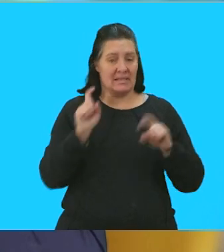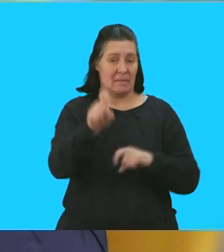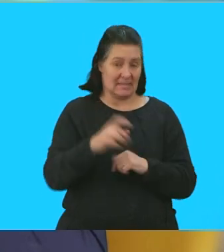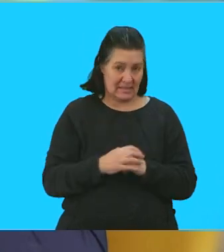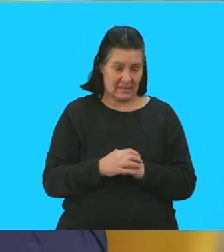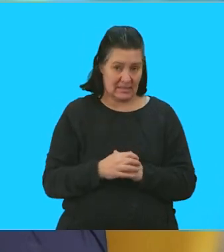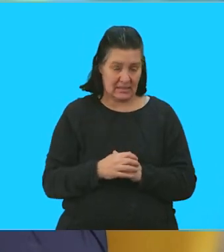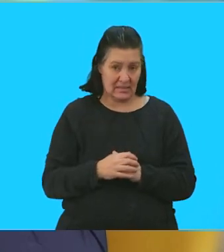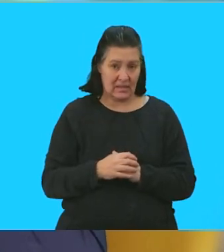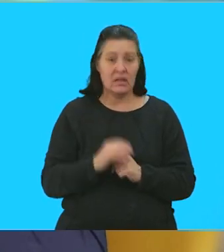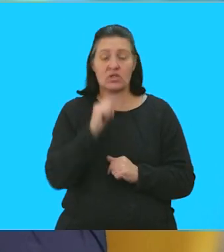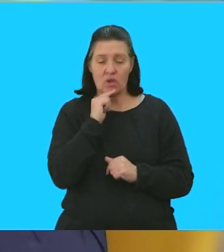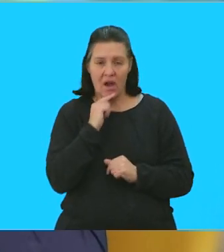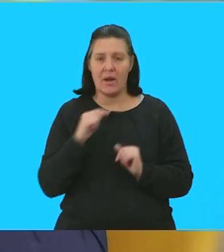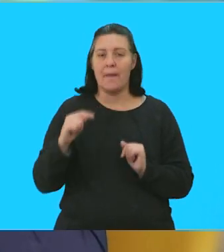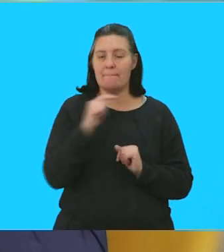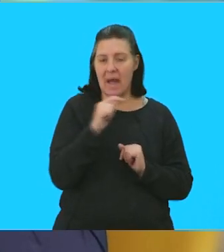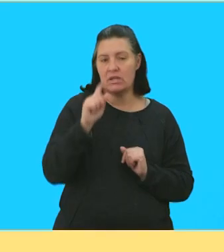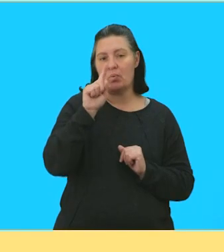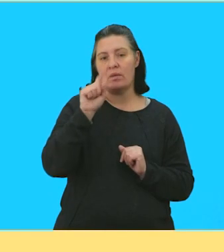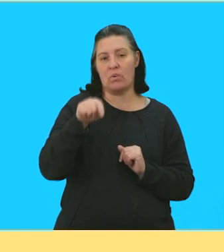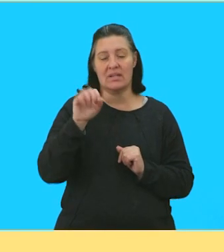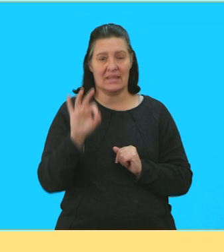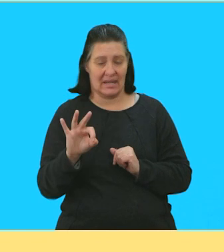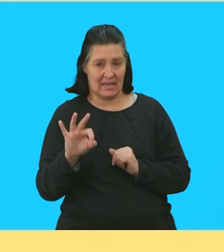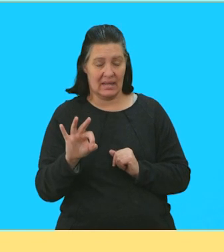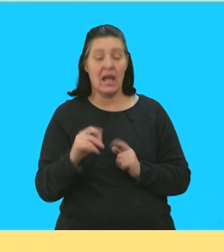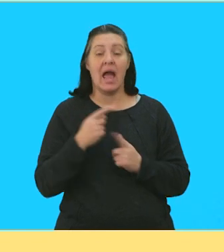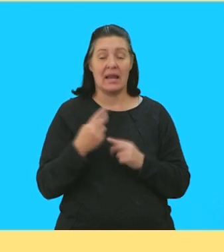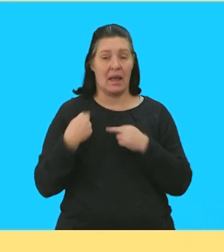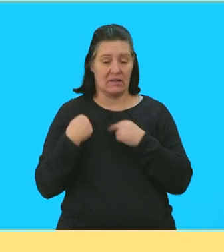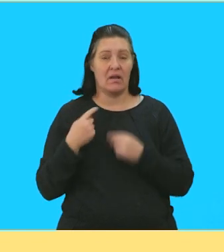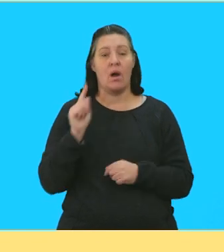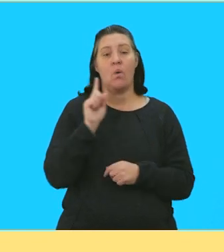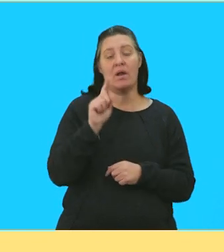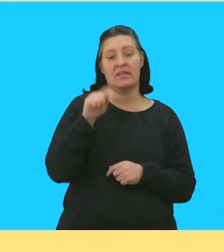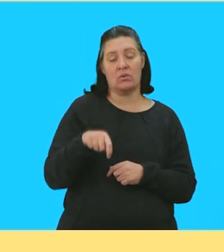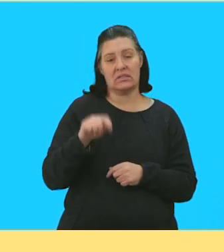So on my assets, I have a minus 1.3, and on my liabilities, I have a minus